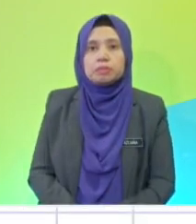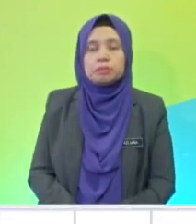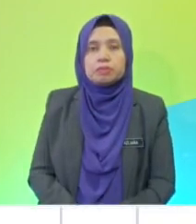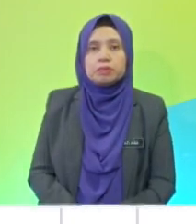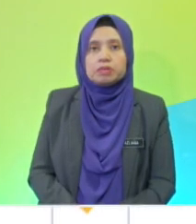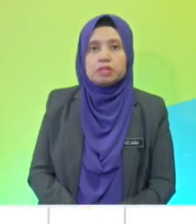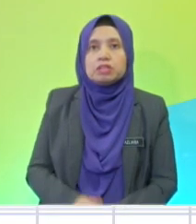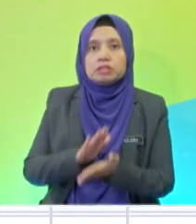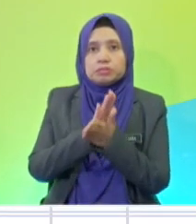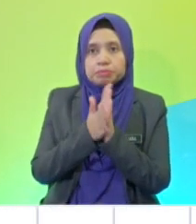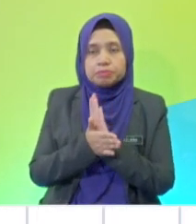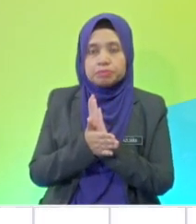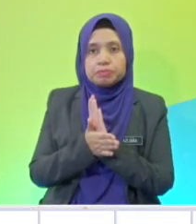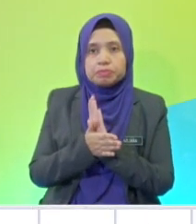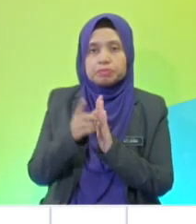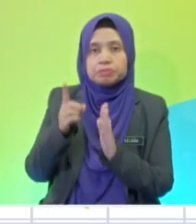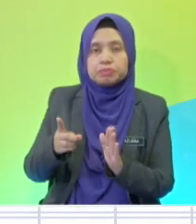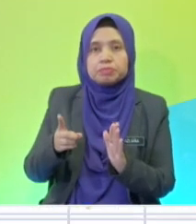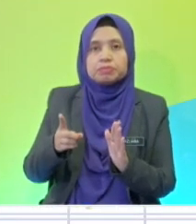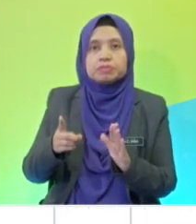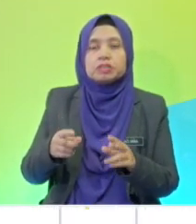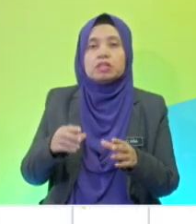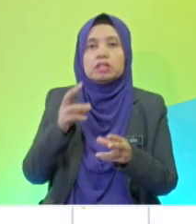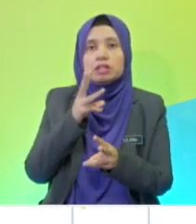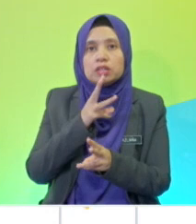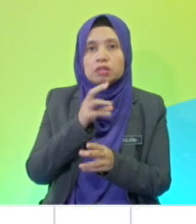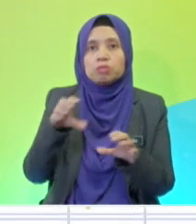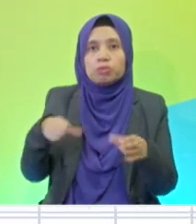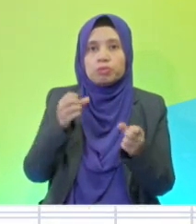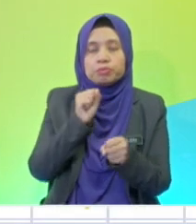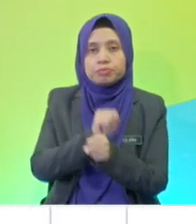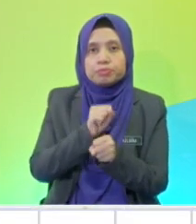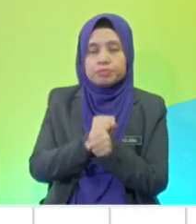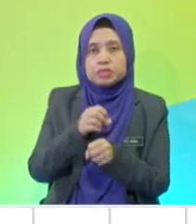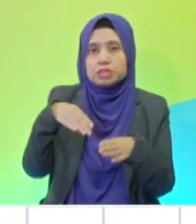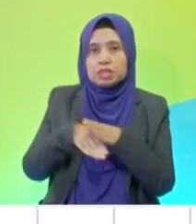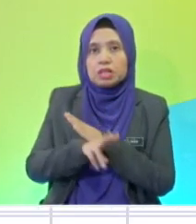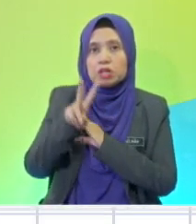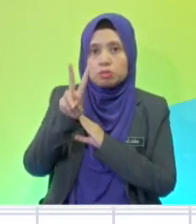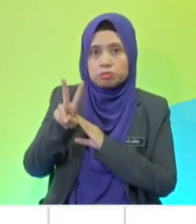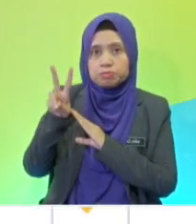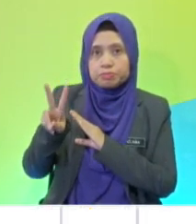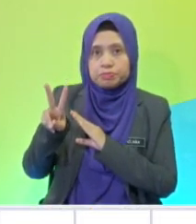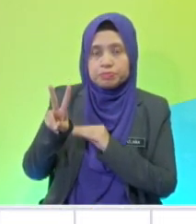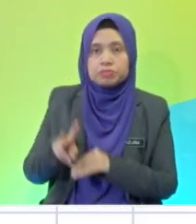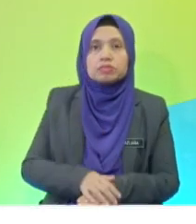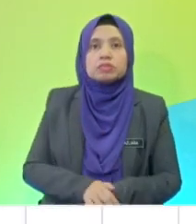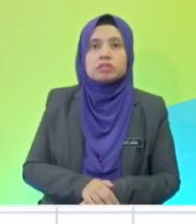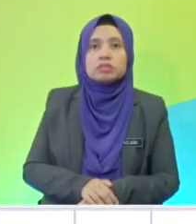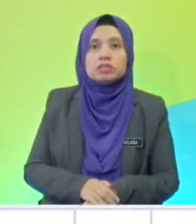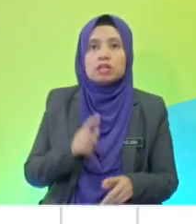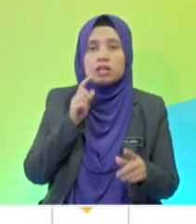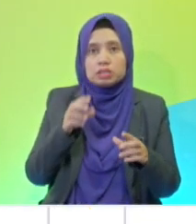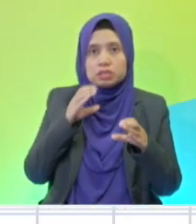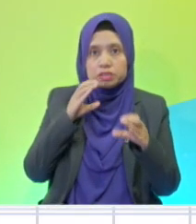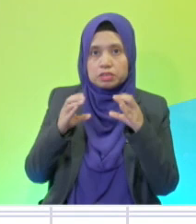So, in a minute, you're going to work in pairs. In your pairs, you're going to talk